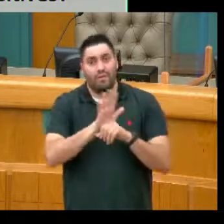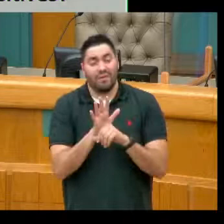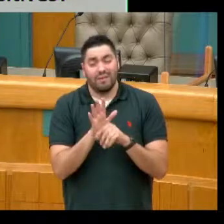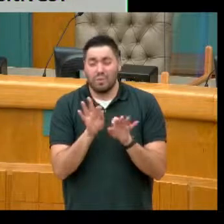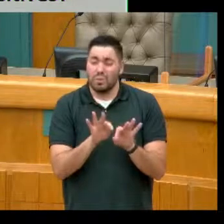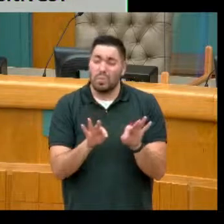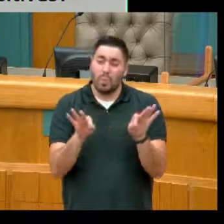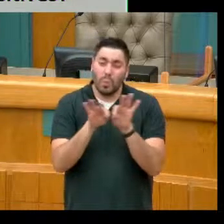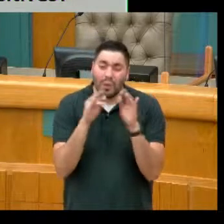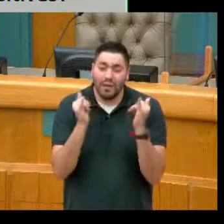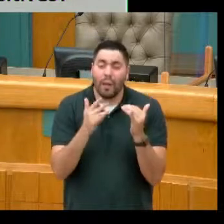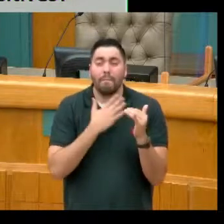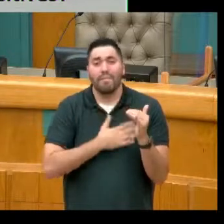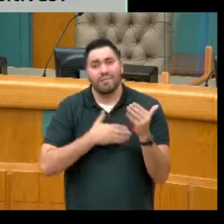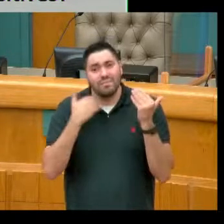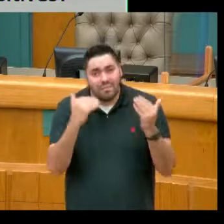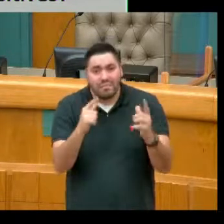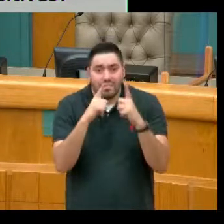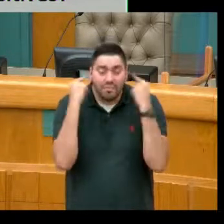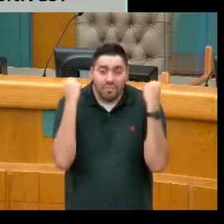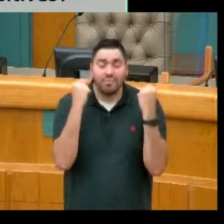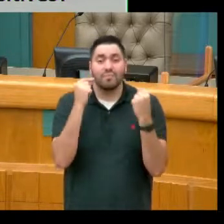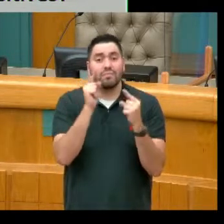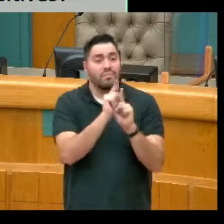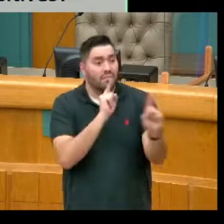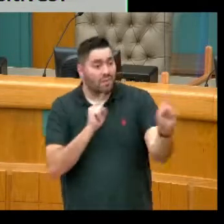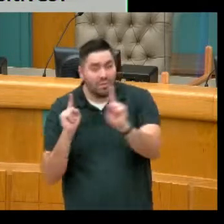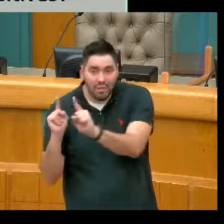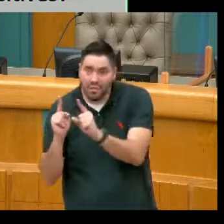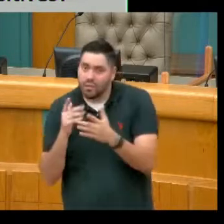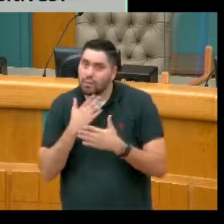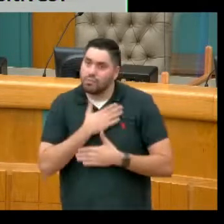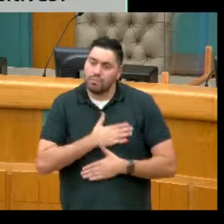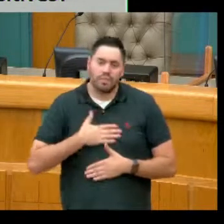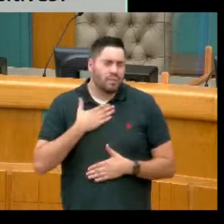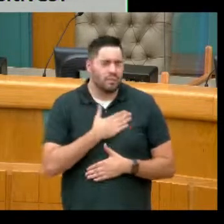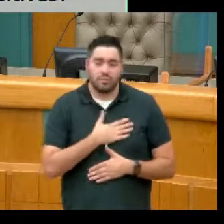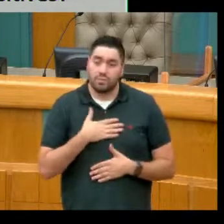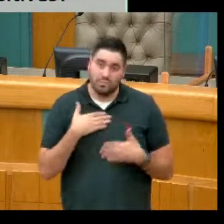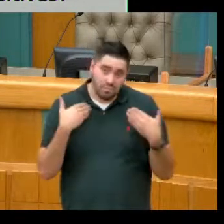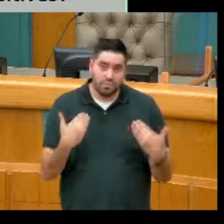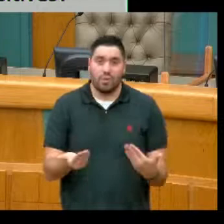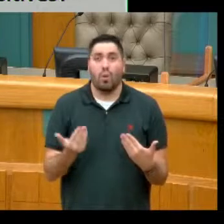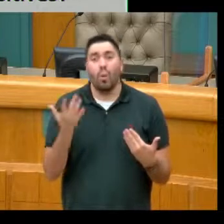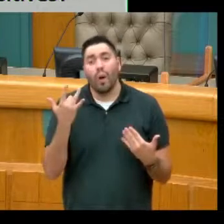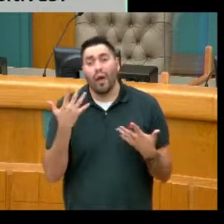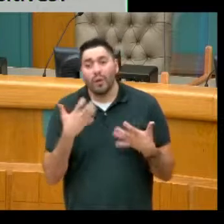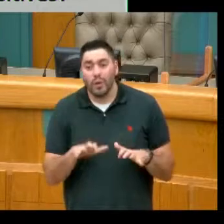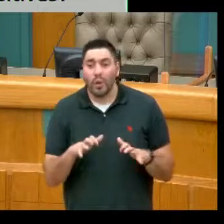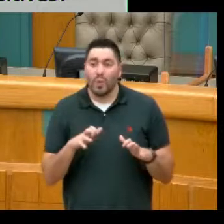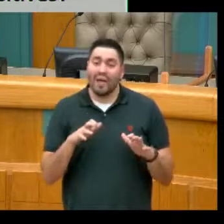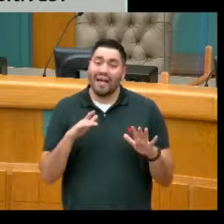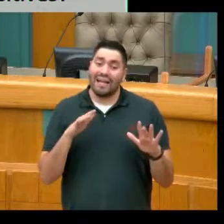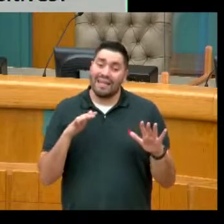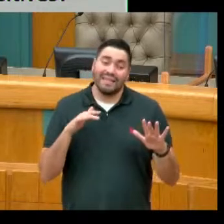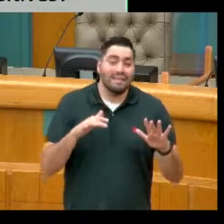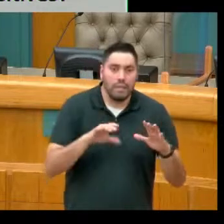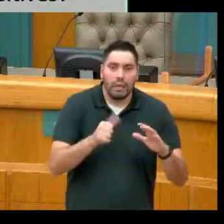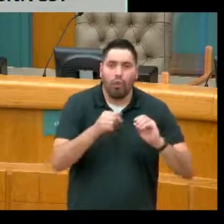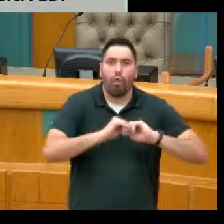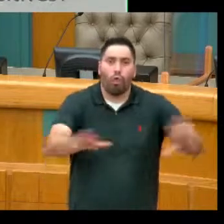as occupancies rise, the weather cools, face coverings and social distancing become our primary way of